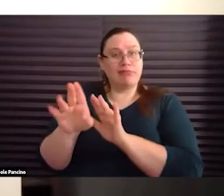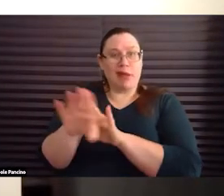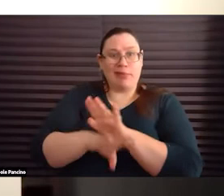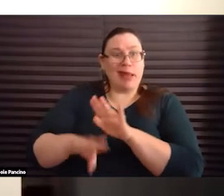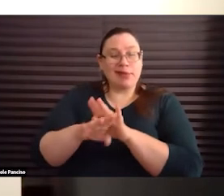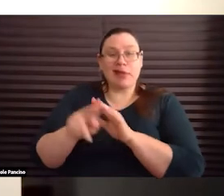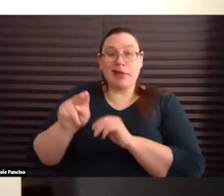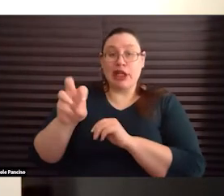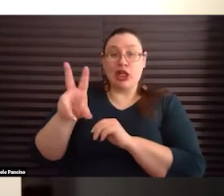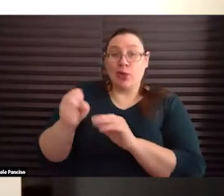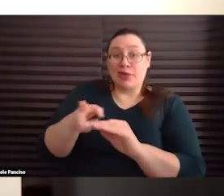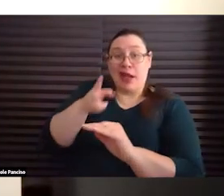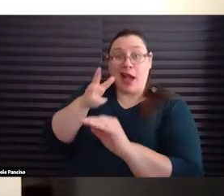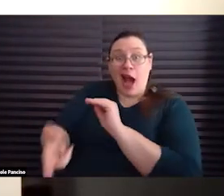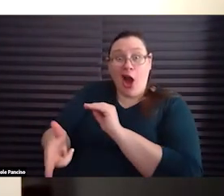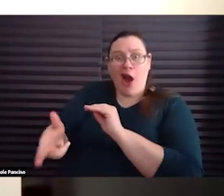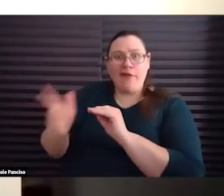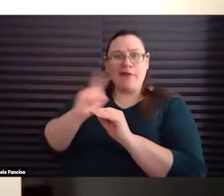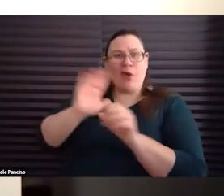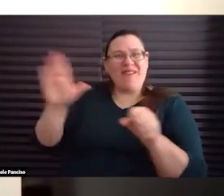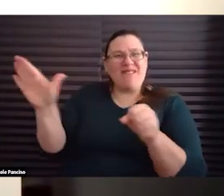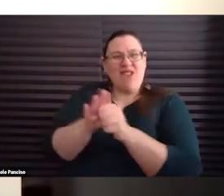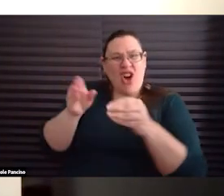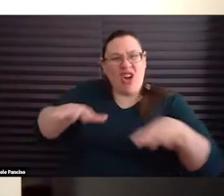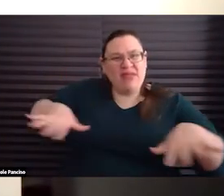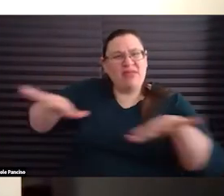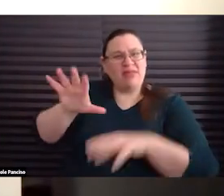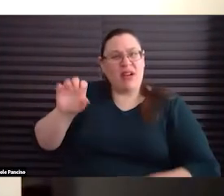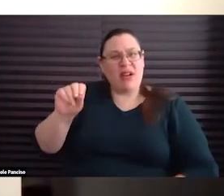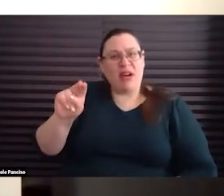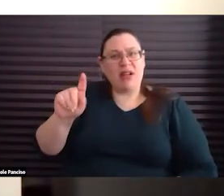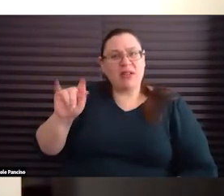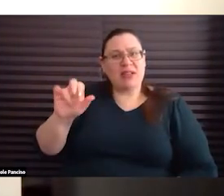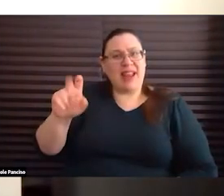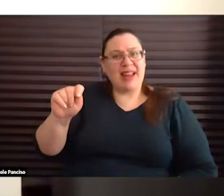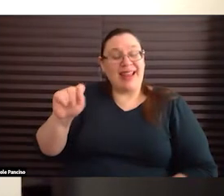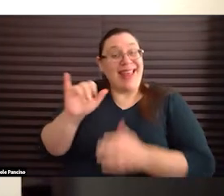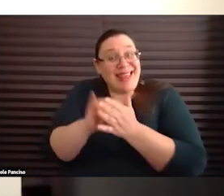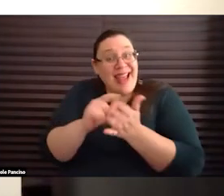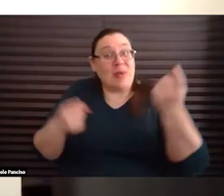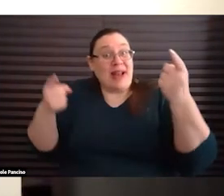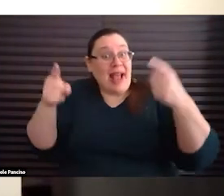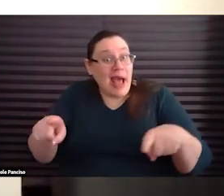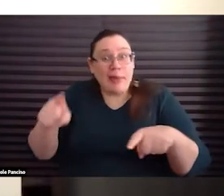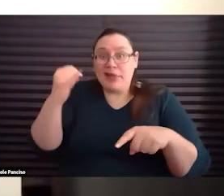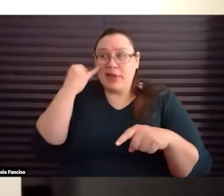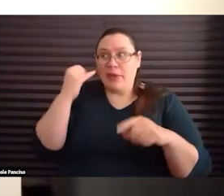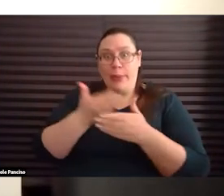news off to an entire continent. And that's what can happen when you don't really have